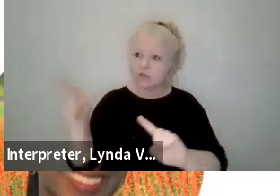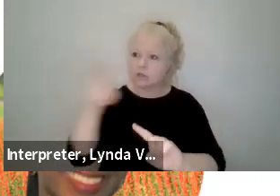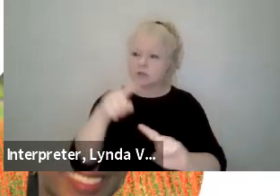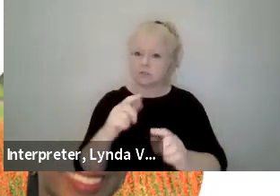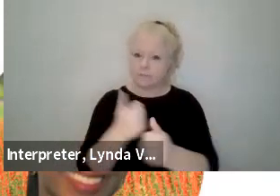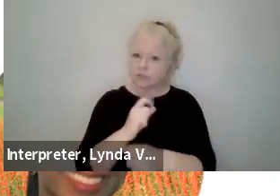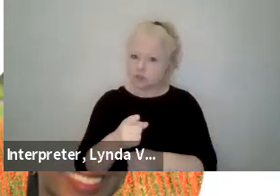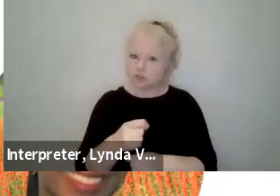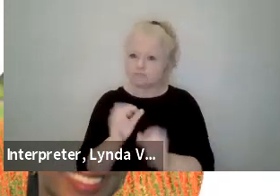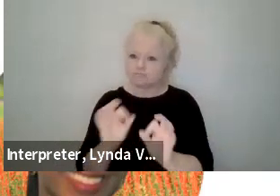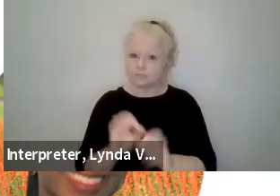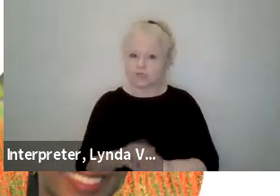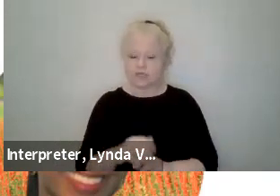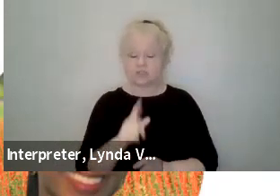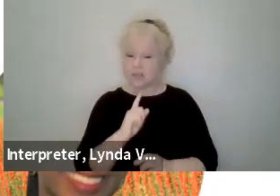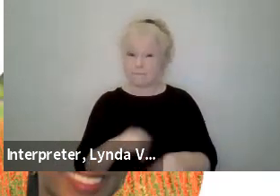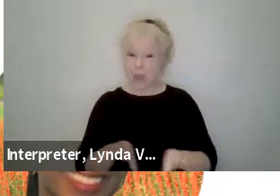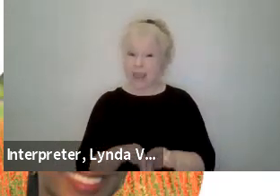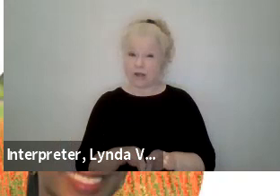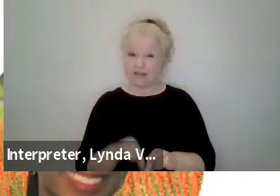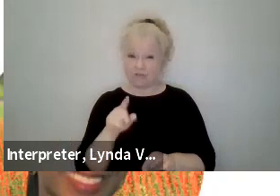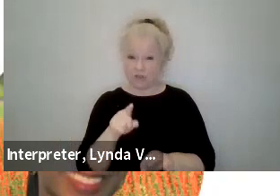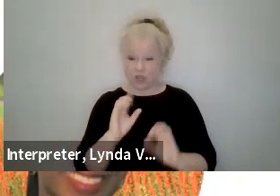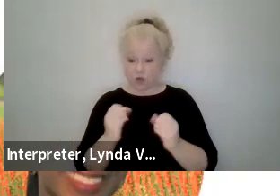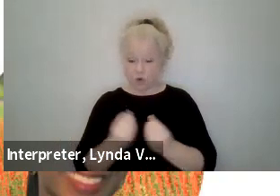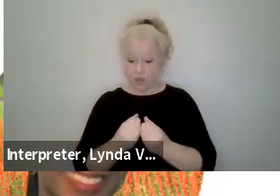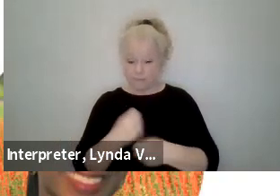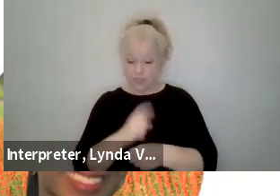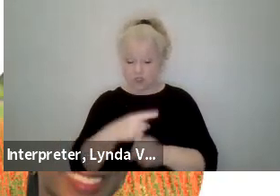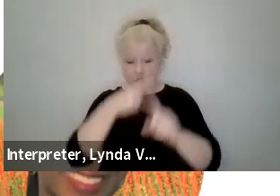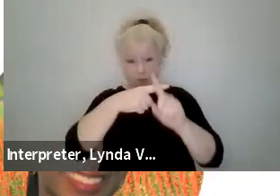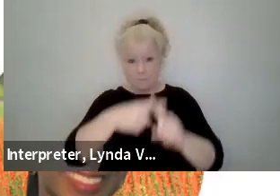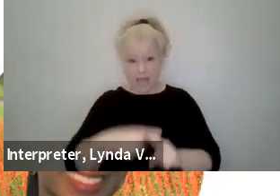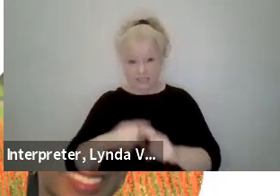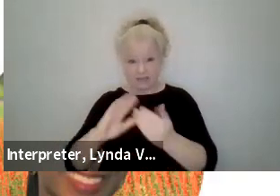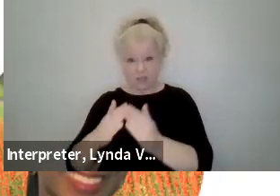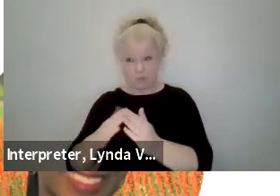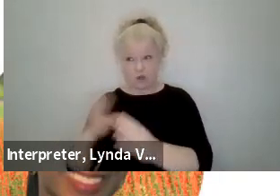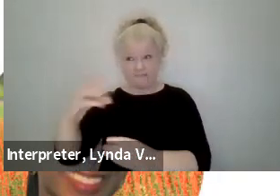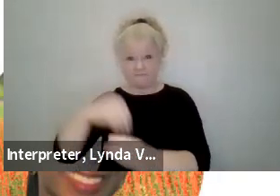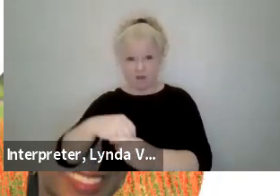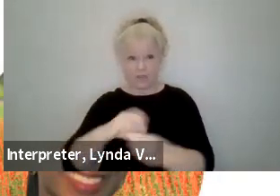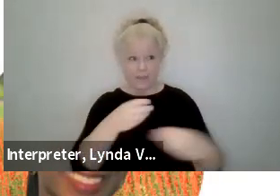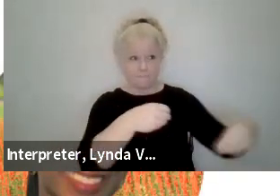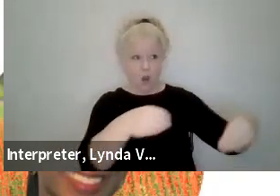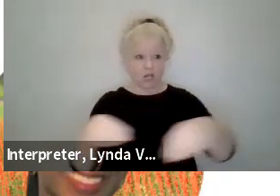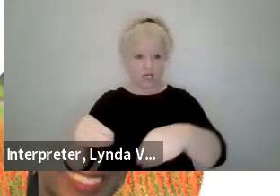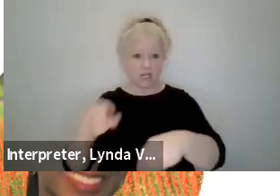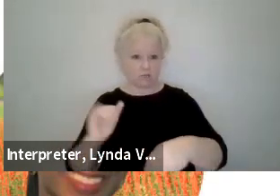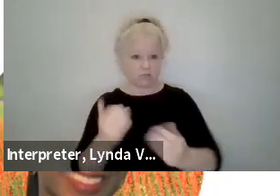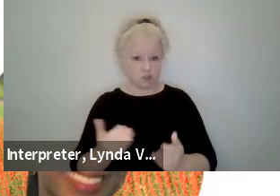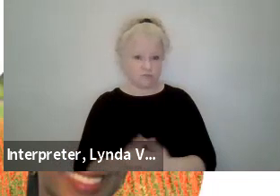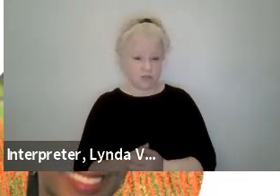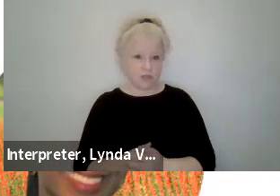holistically. It is imperative that you as an organization ensure positive community involvement and marketing on services